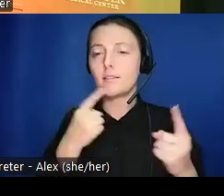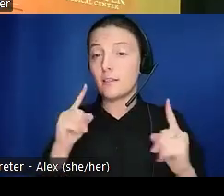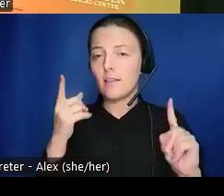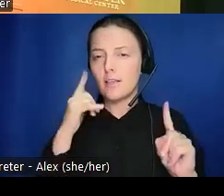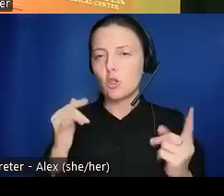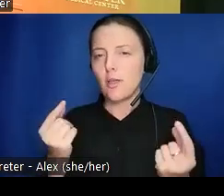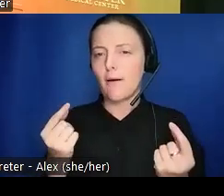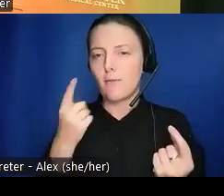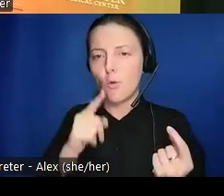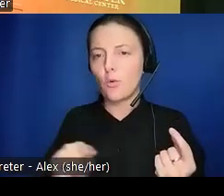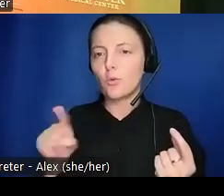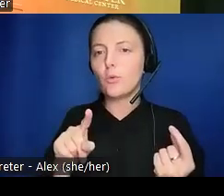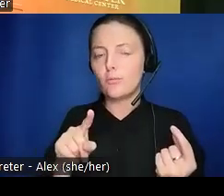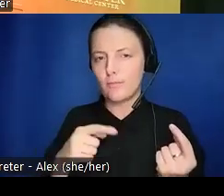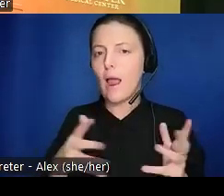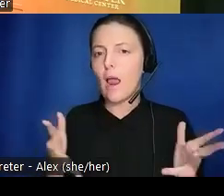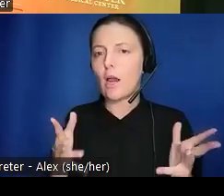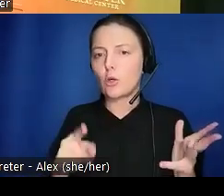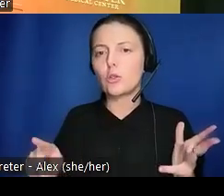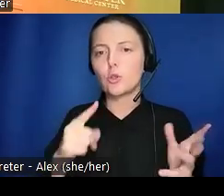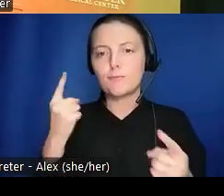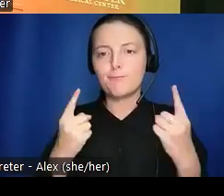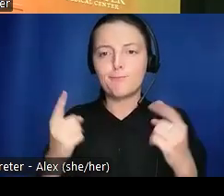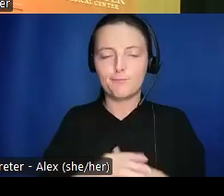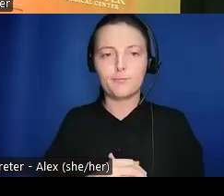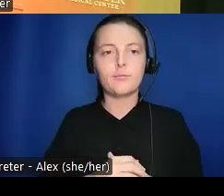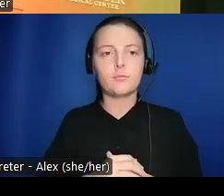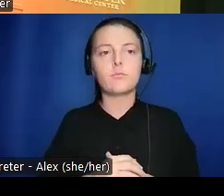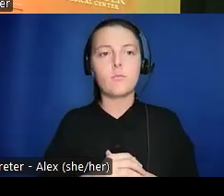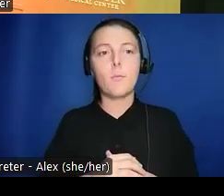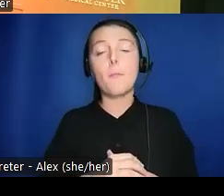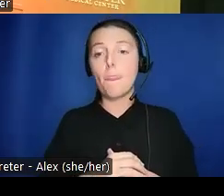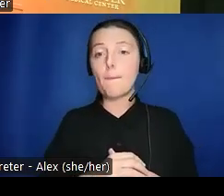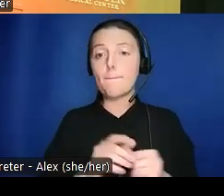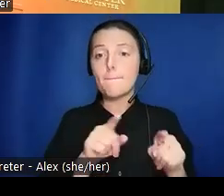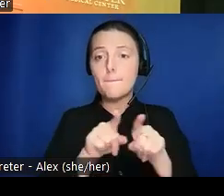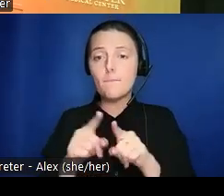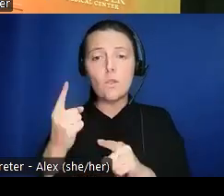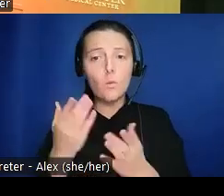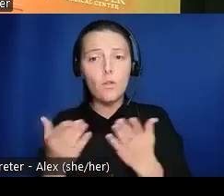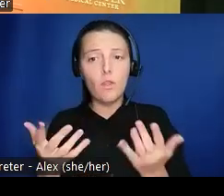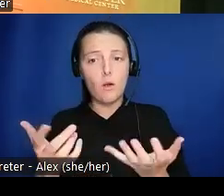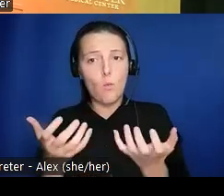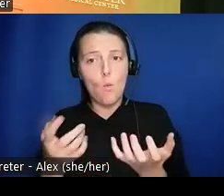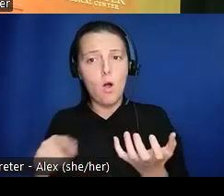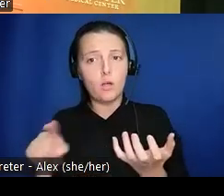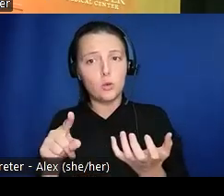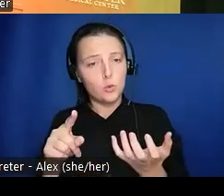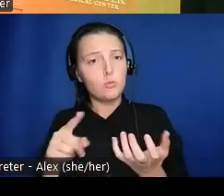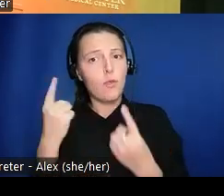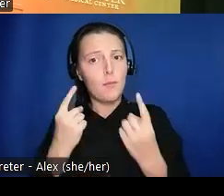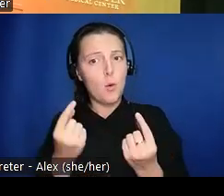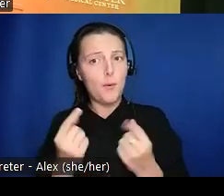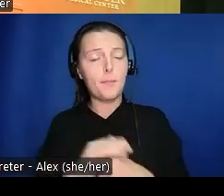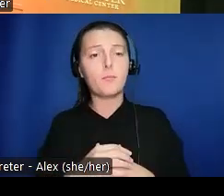then one thing that I do want to think about as you are facing with these things related to the choices that we